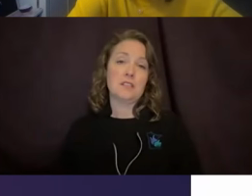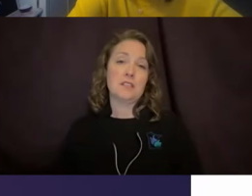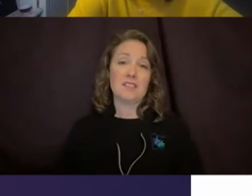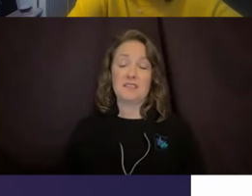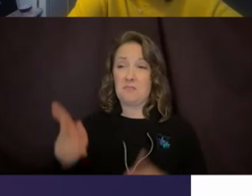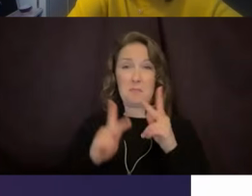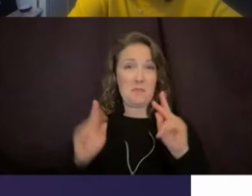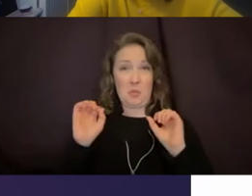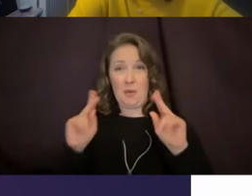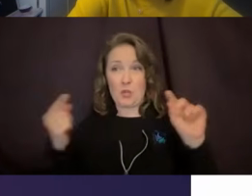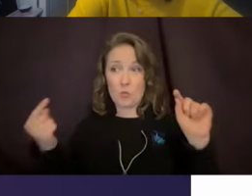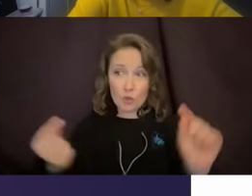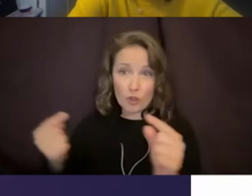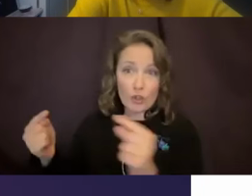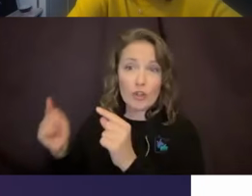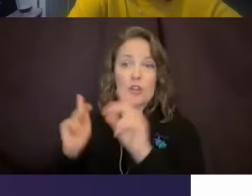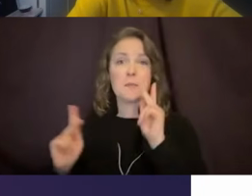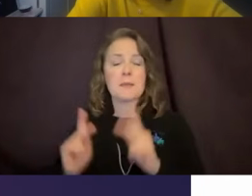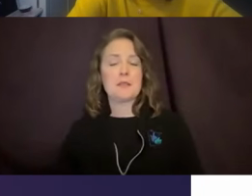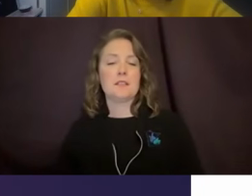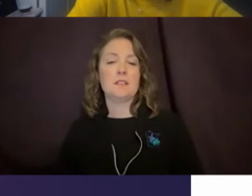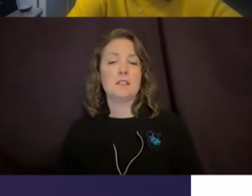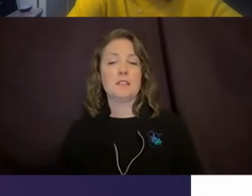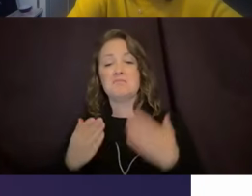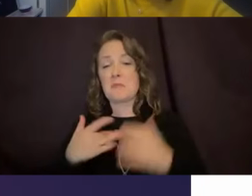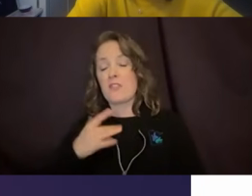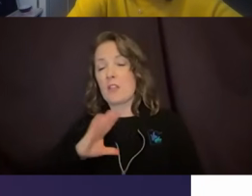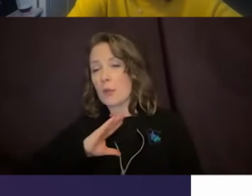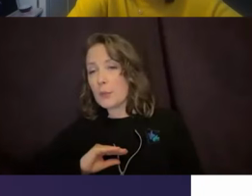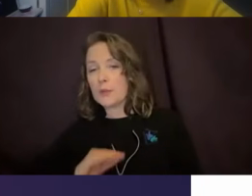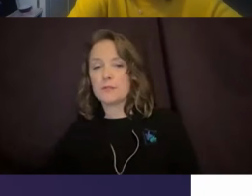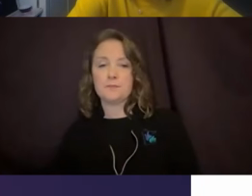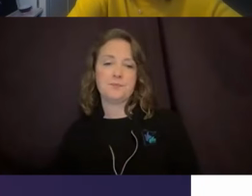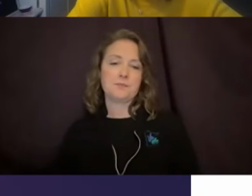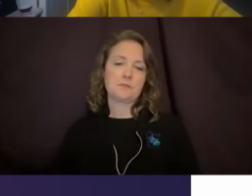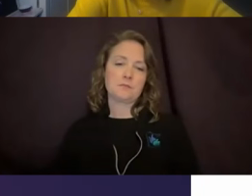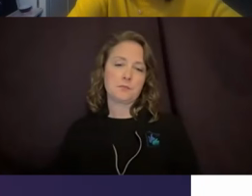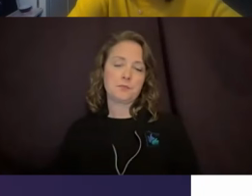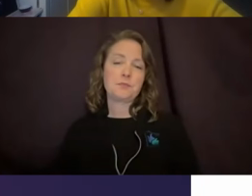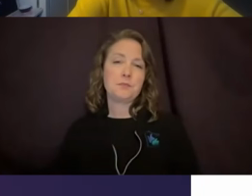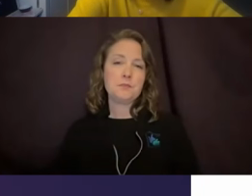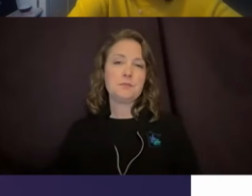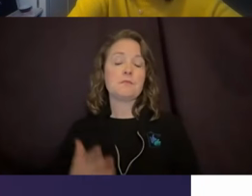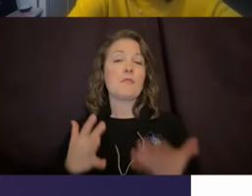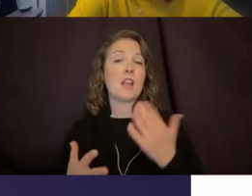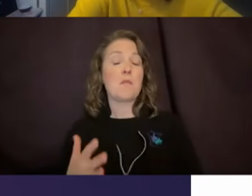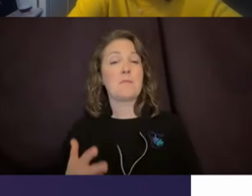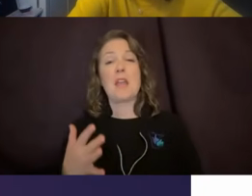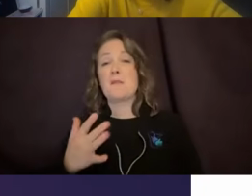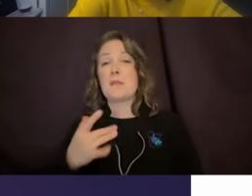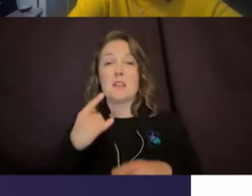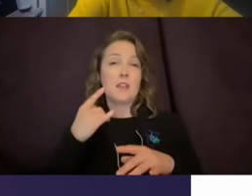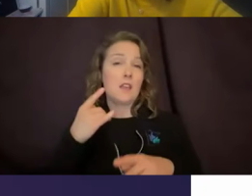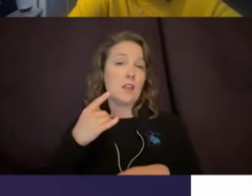Low self-esteem, learned behaviors, um, substance abuse, maybe fear of the parents